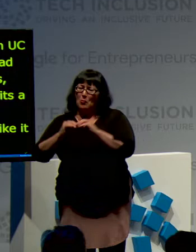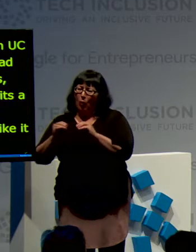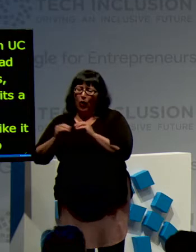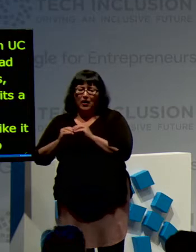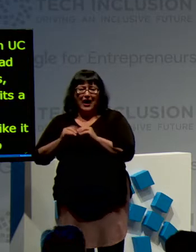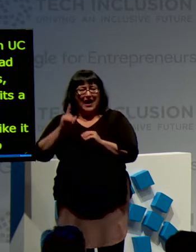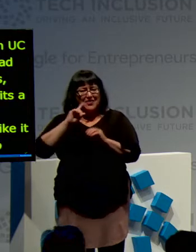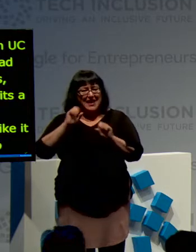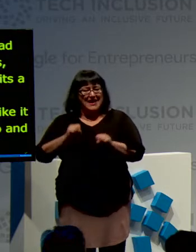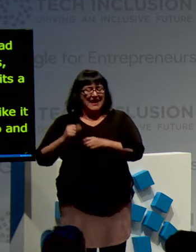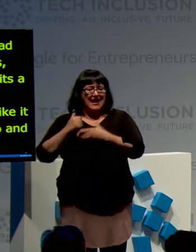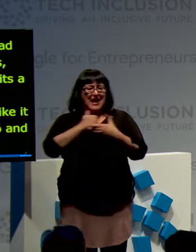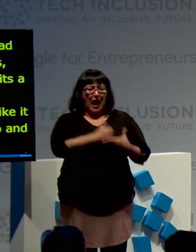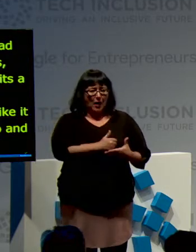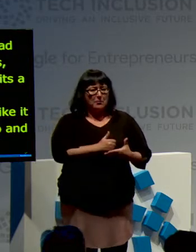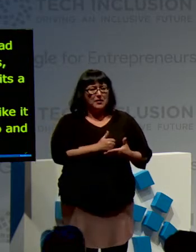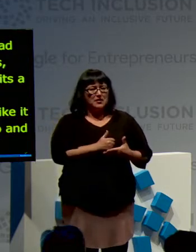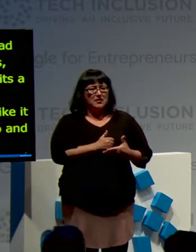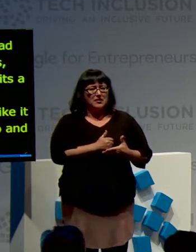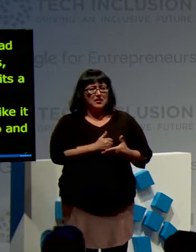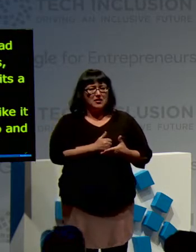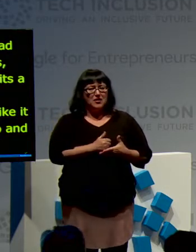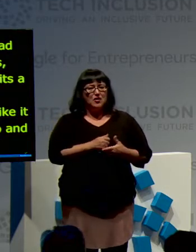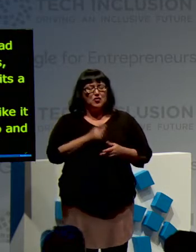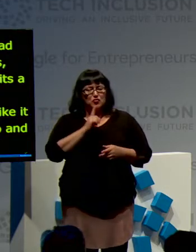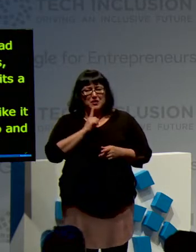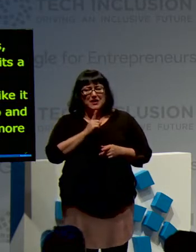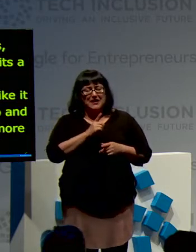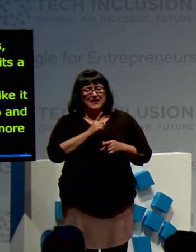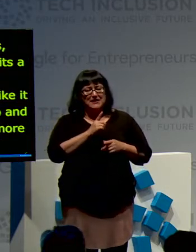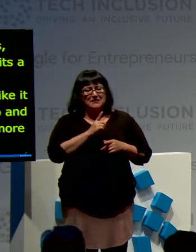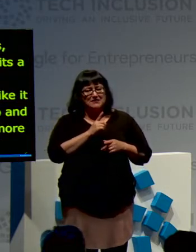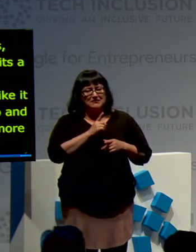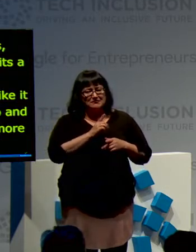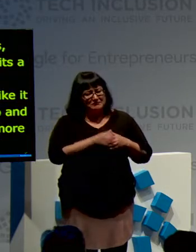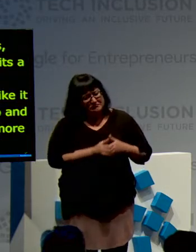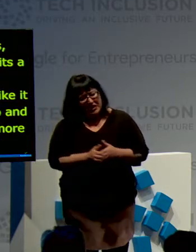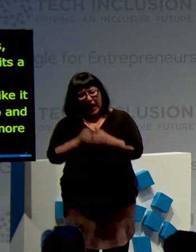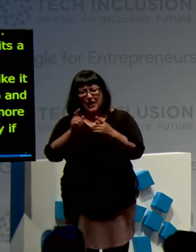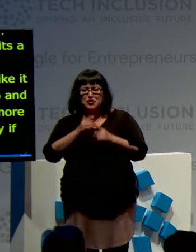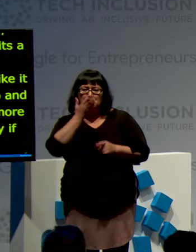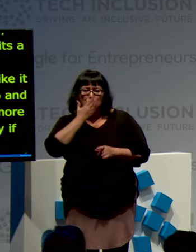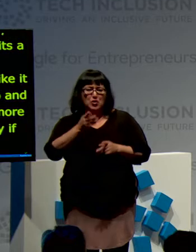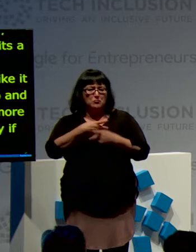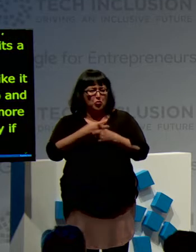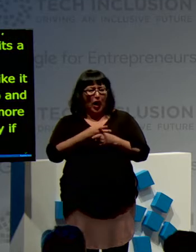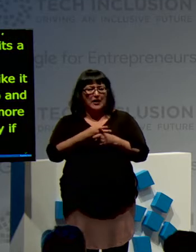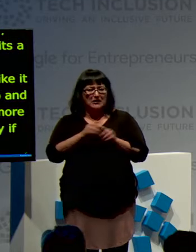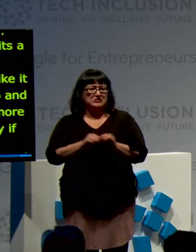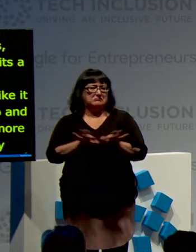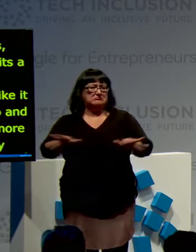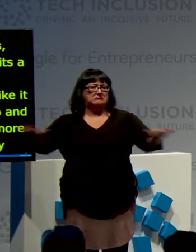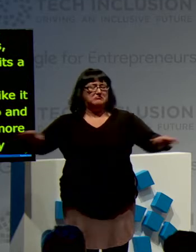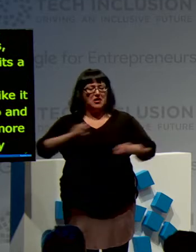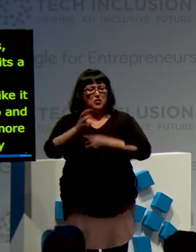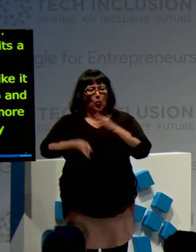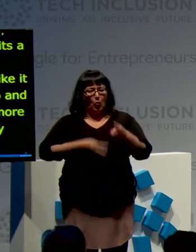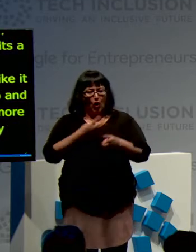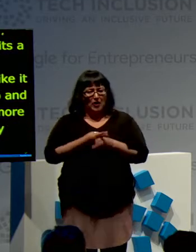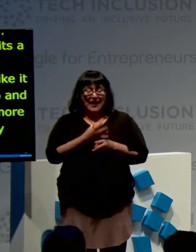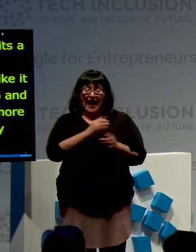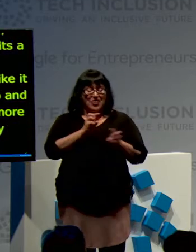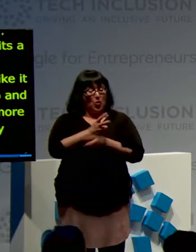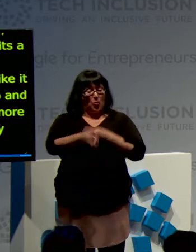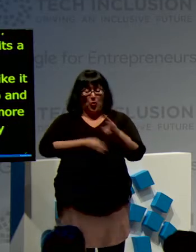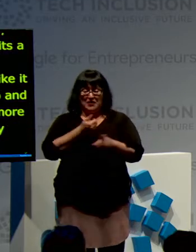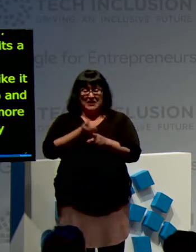actually helps bring out really good products out into the world. and helps the world change. So